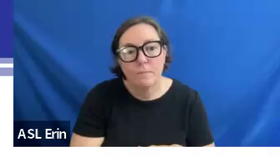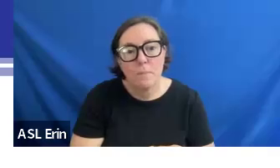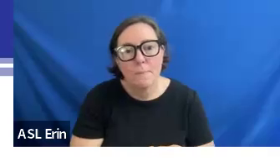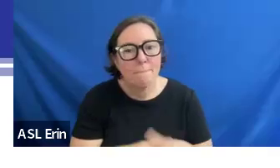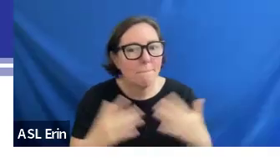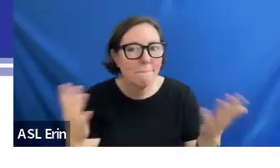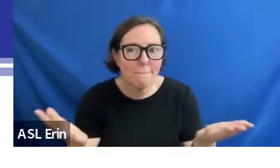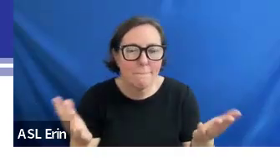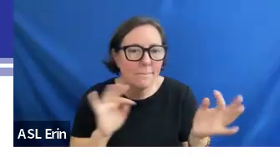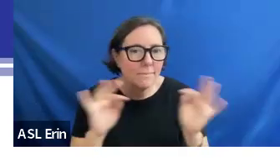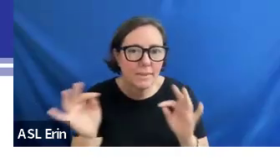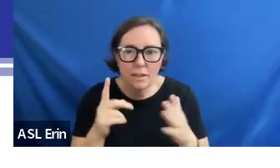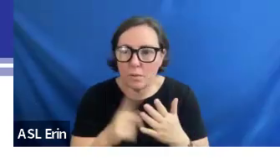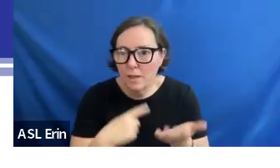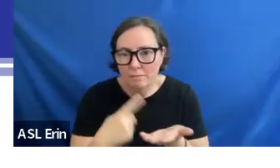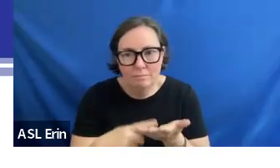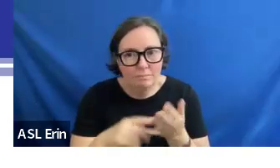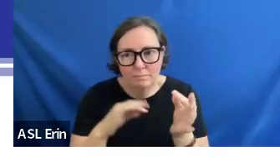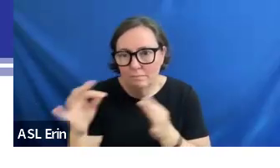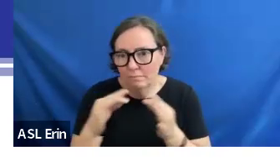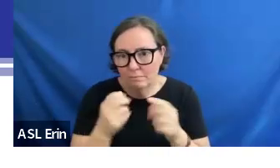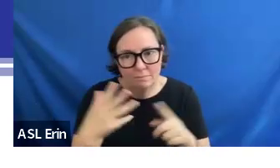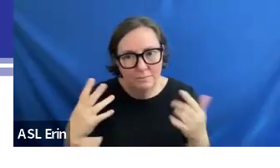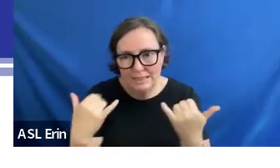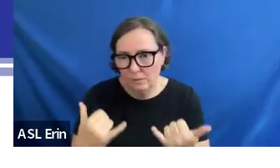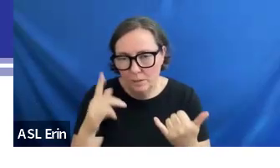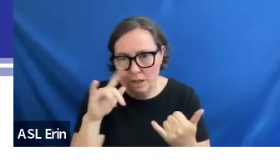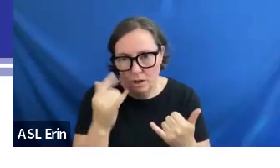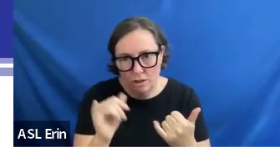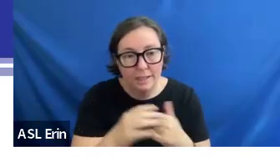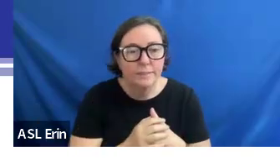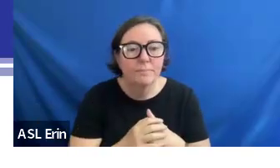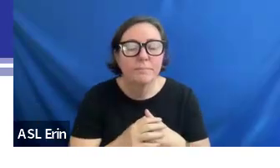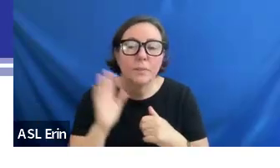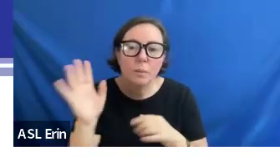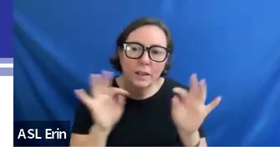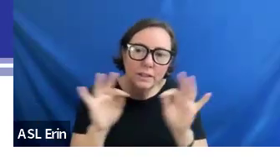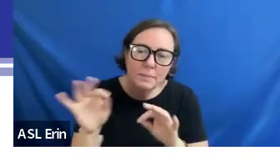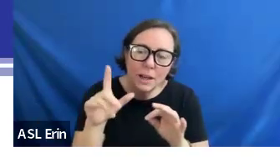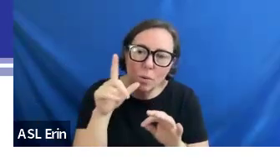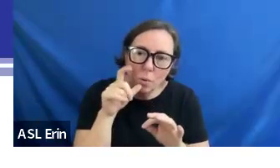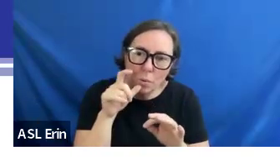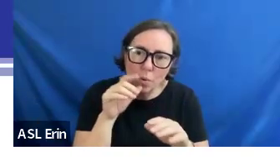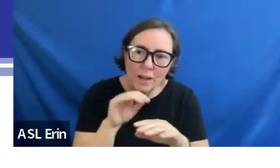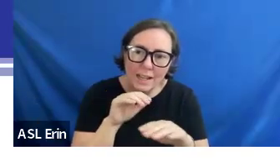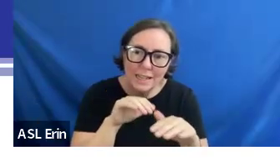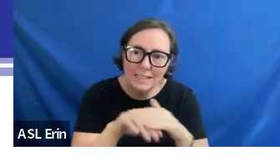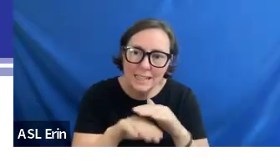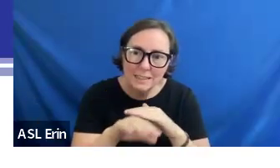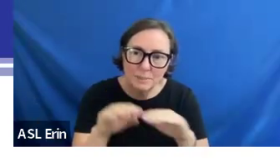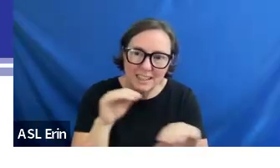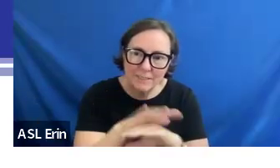So let's go into what we'll be discussing today. We'll be talking about who accessibility affects and why it